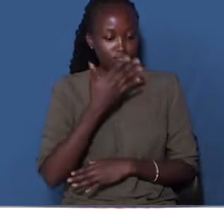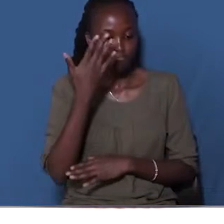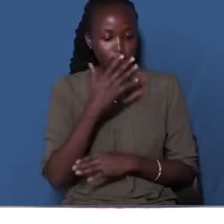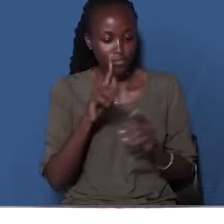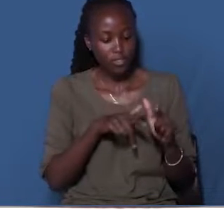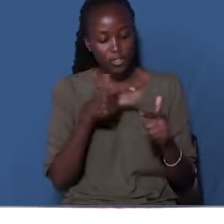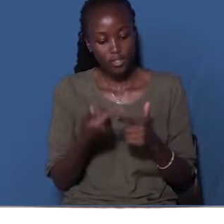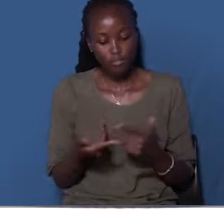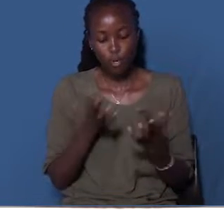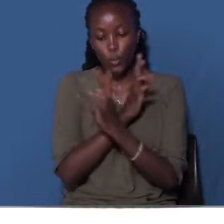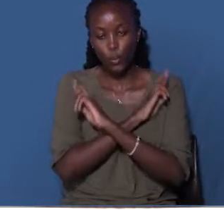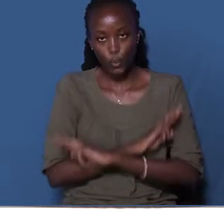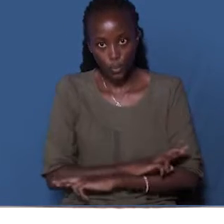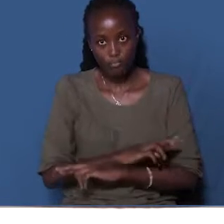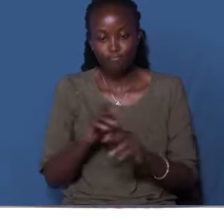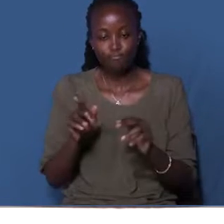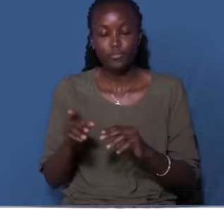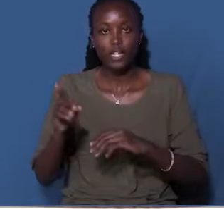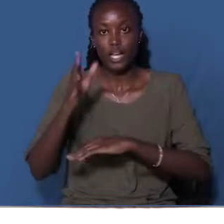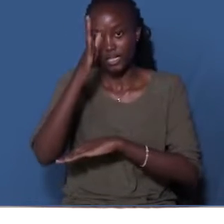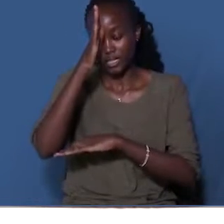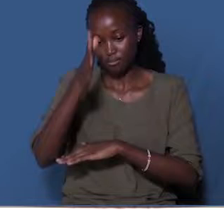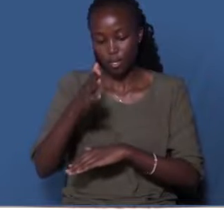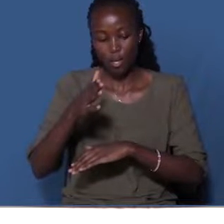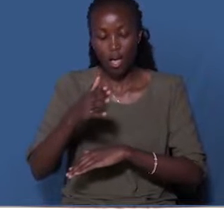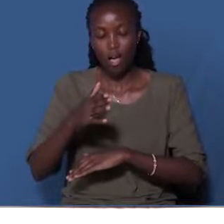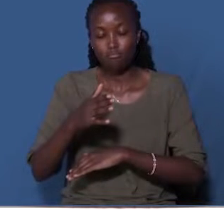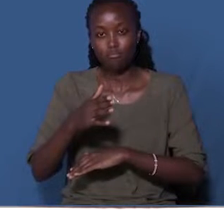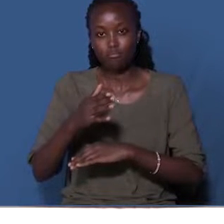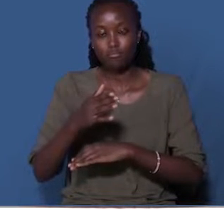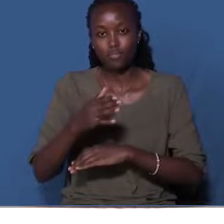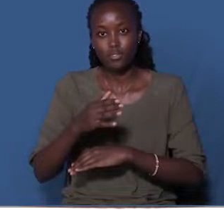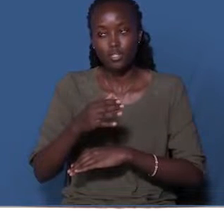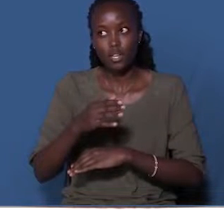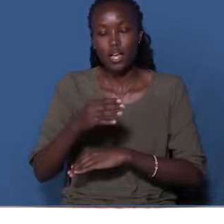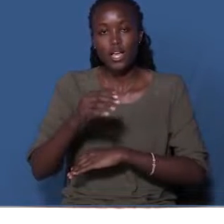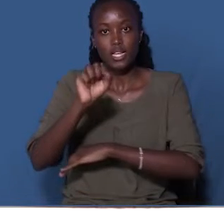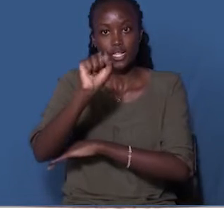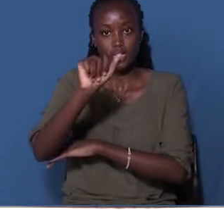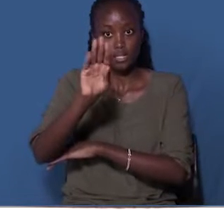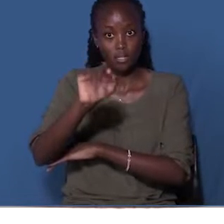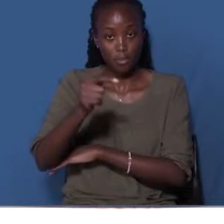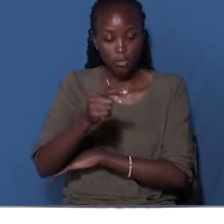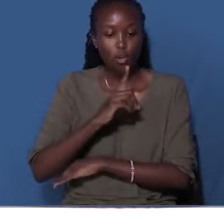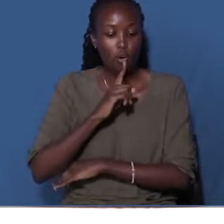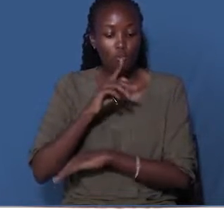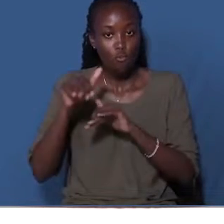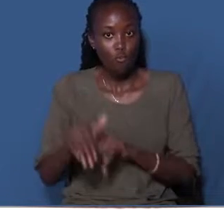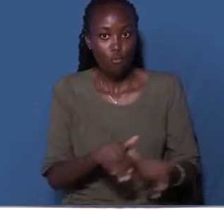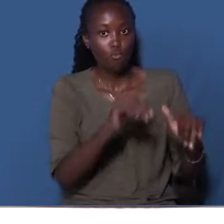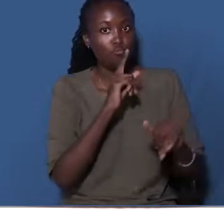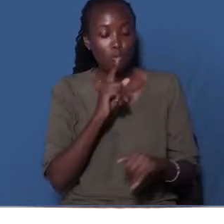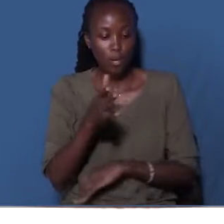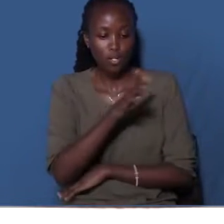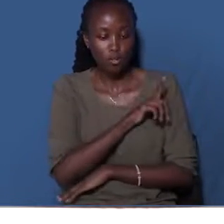they rested on Sabbath in obedience to the command of the word of God.